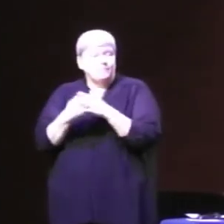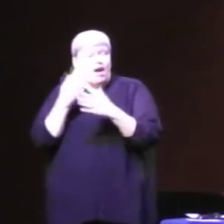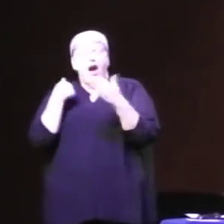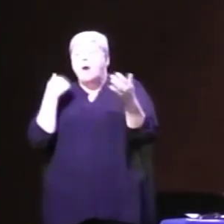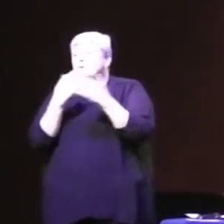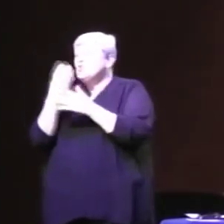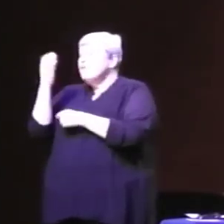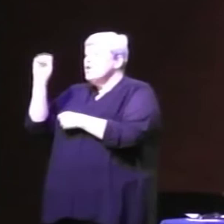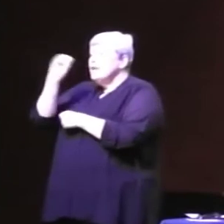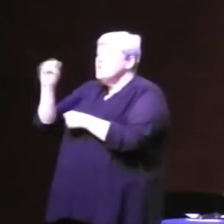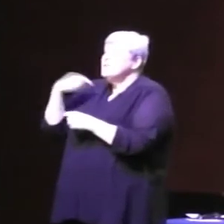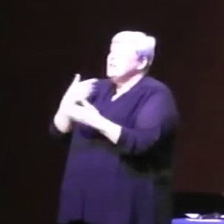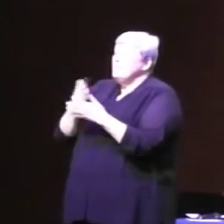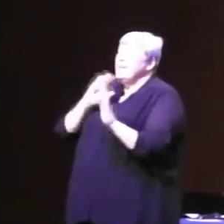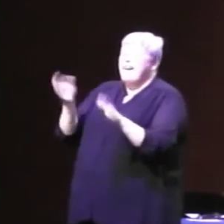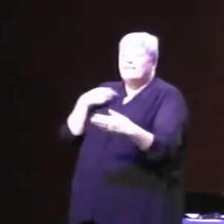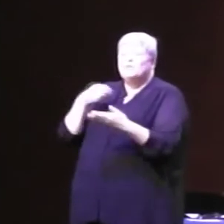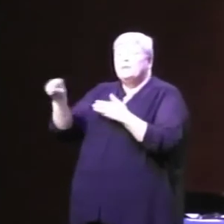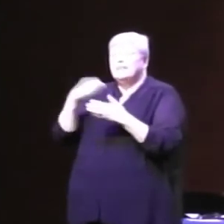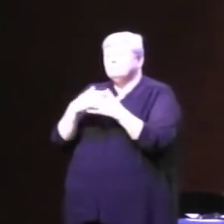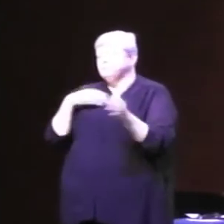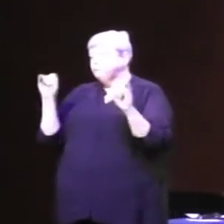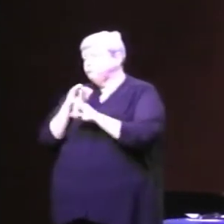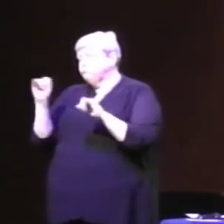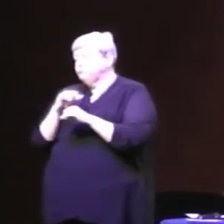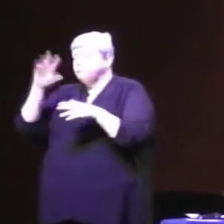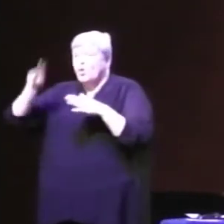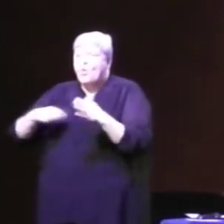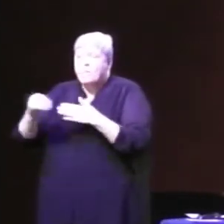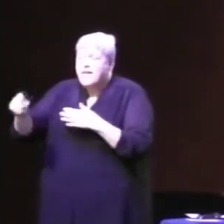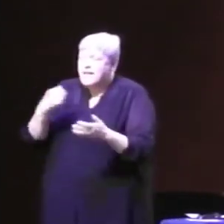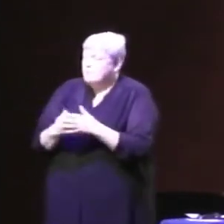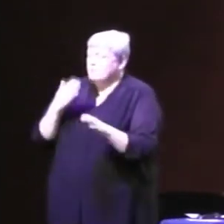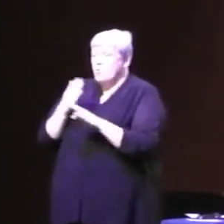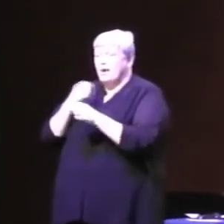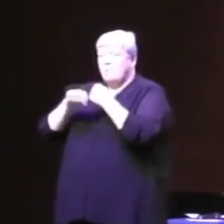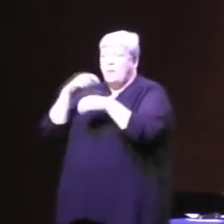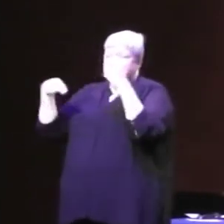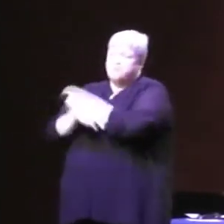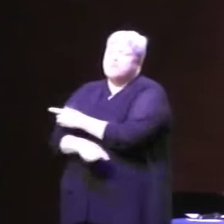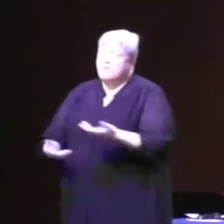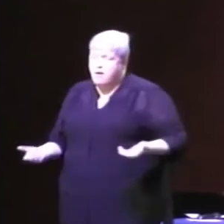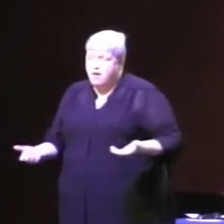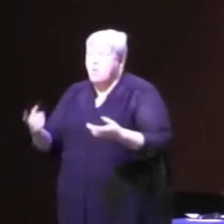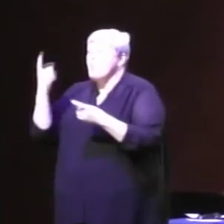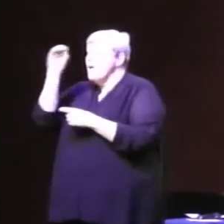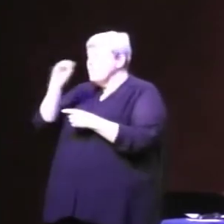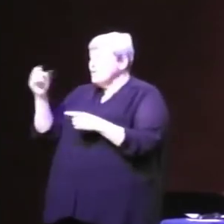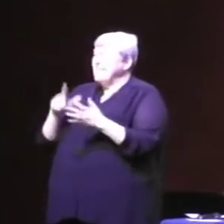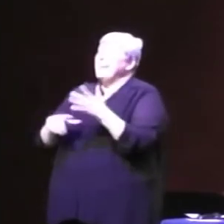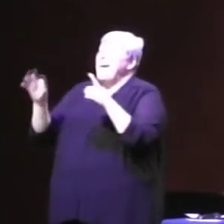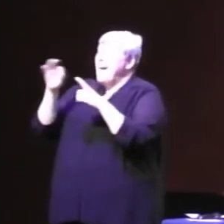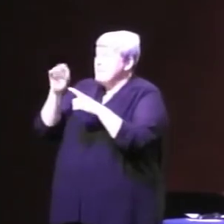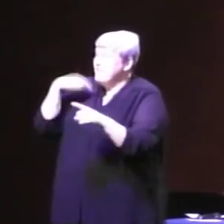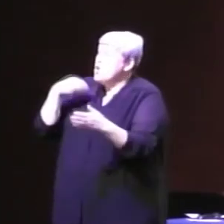to claim because of chronic low pay, means that the working poor will be driven into abject poverty. And a 1% pay cap, the same,